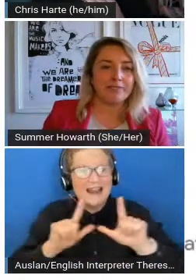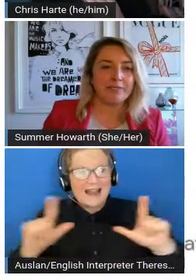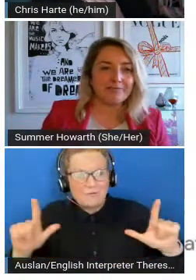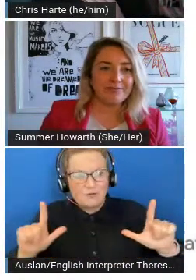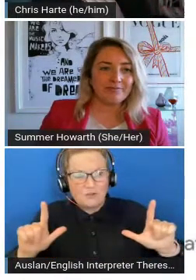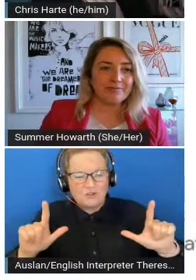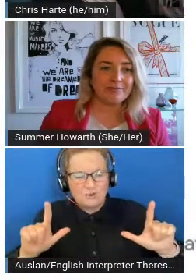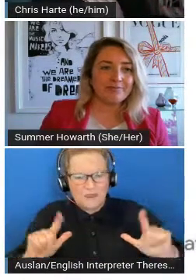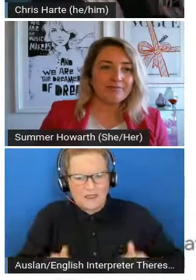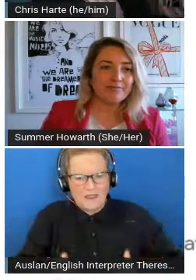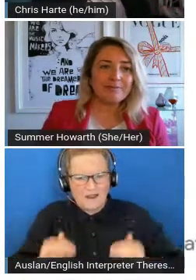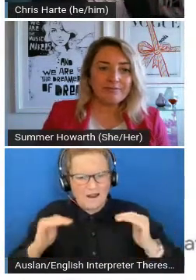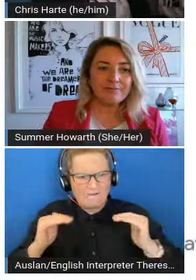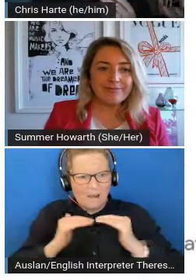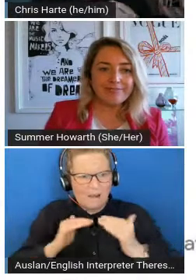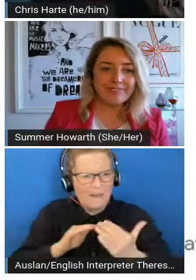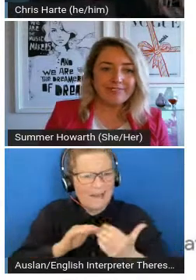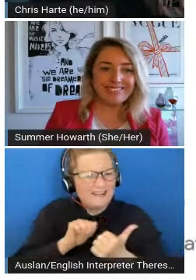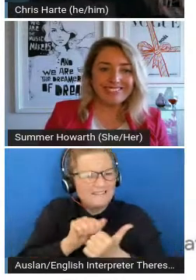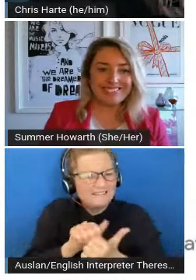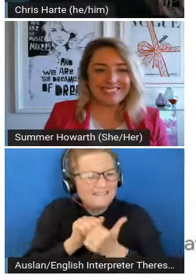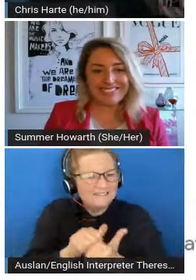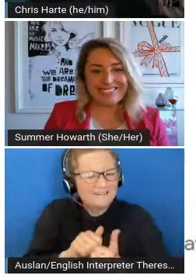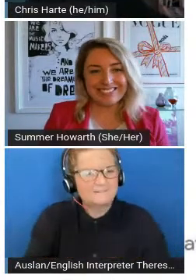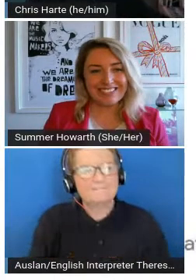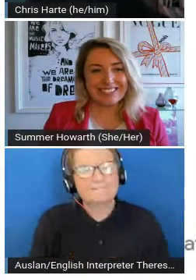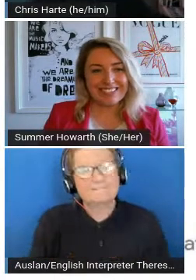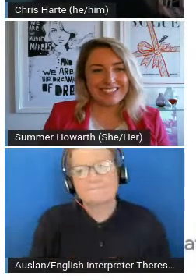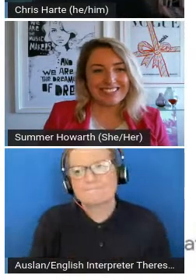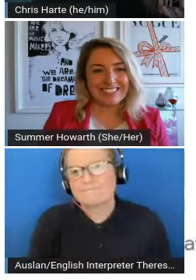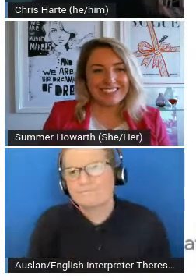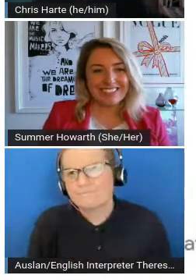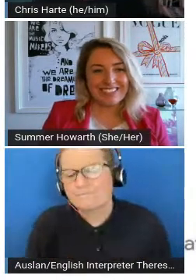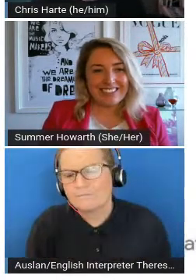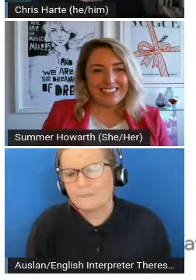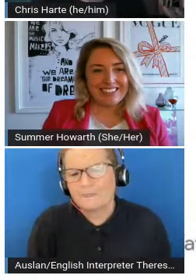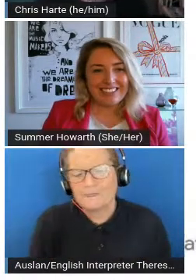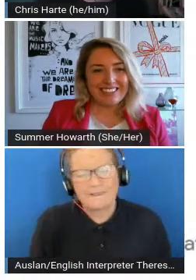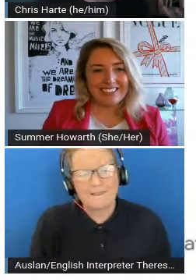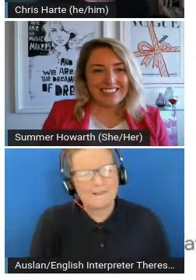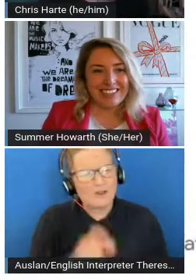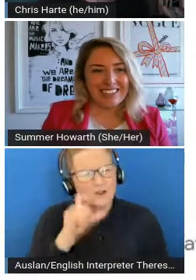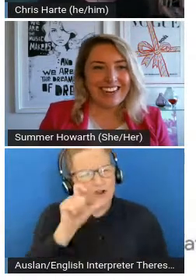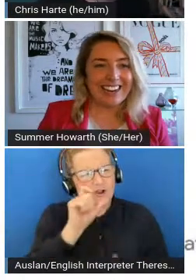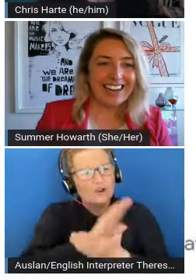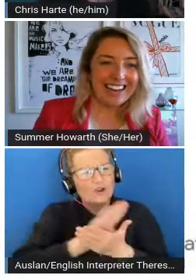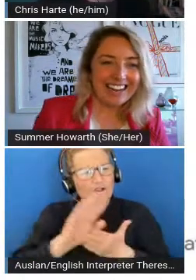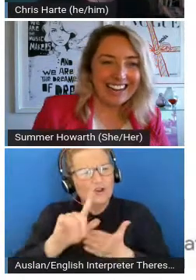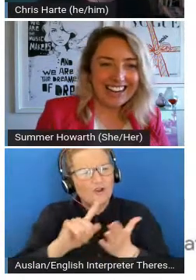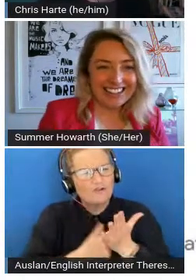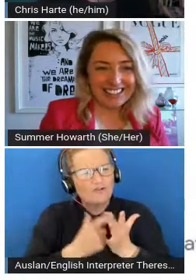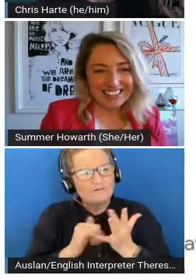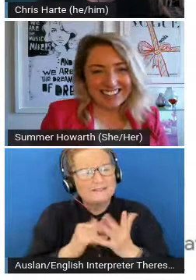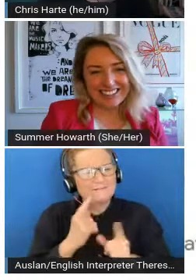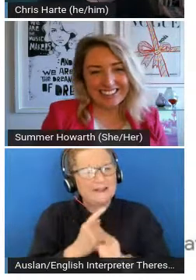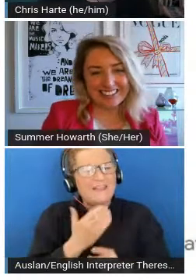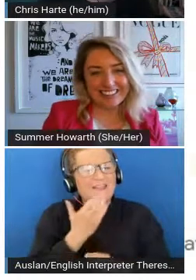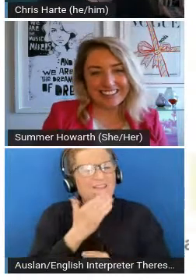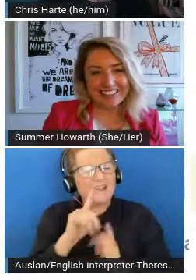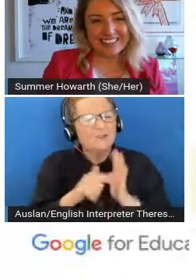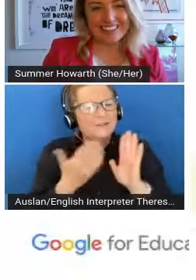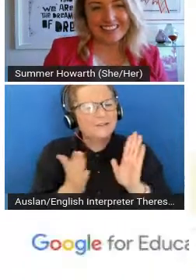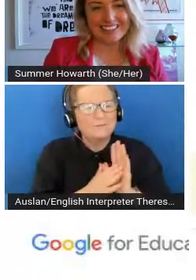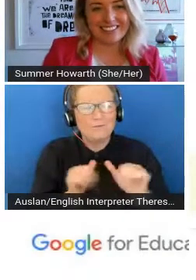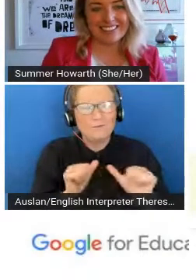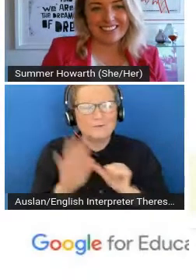up. I love it. Thank you so much, Jim. Absolutely awesome. What I'm going to